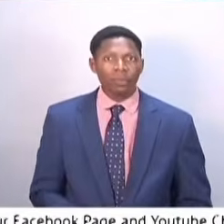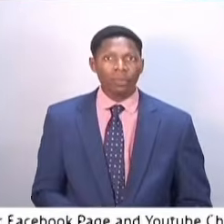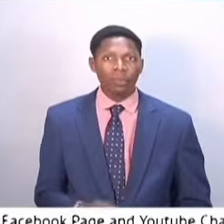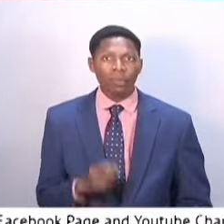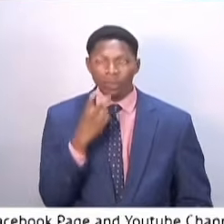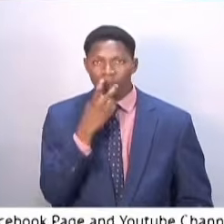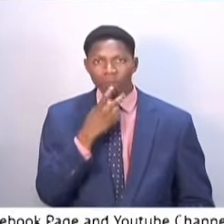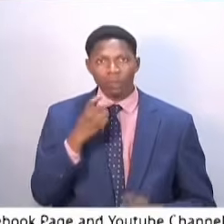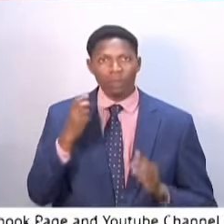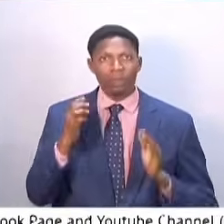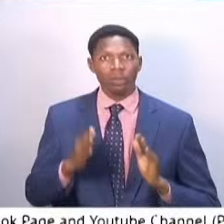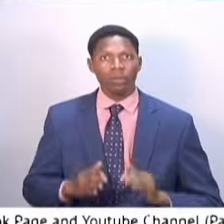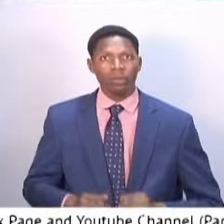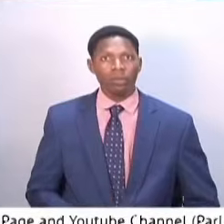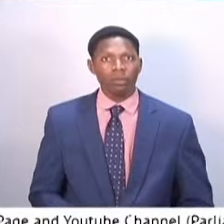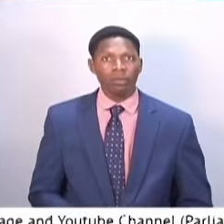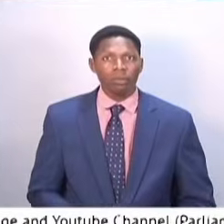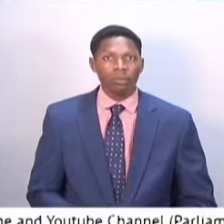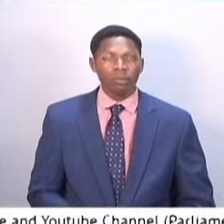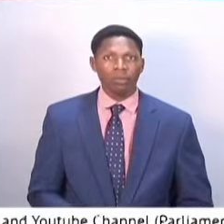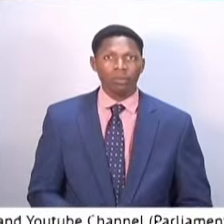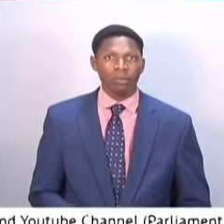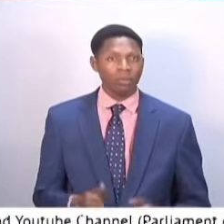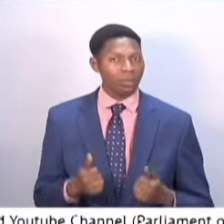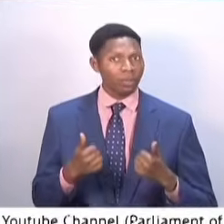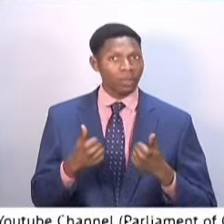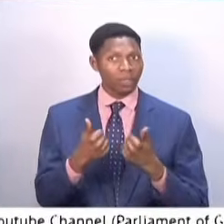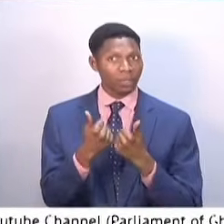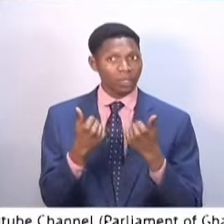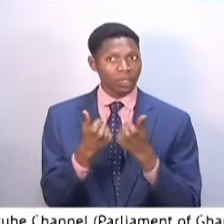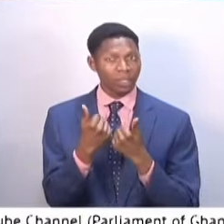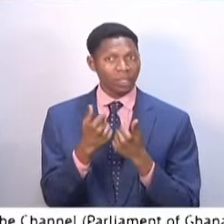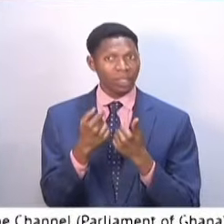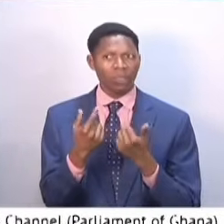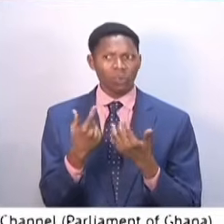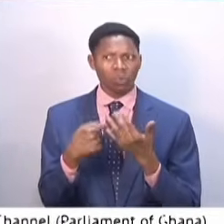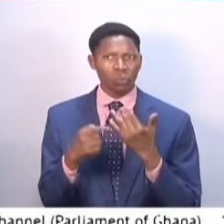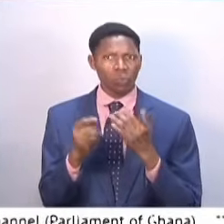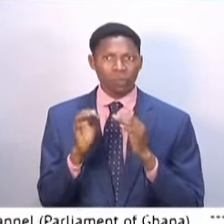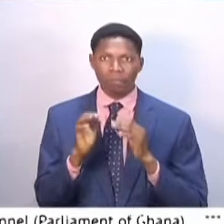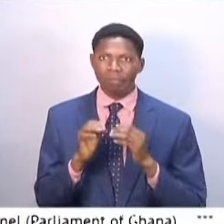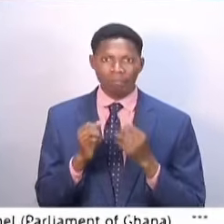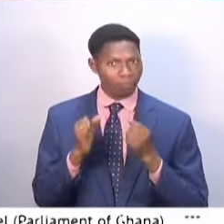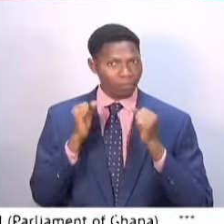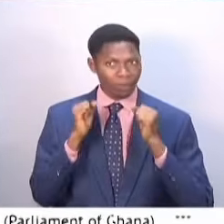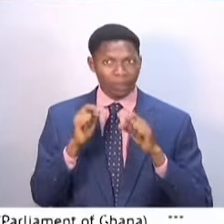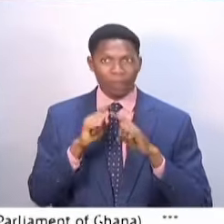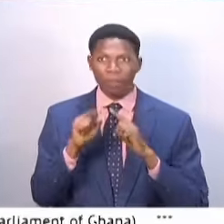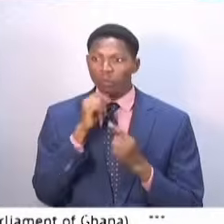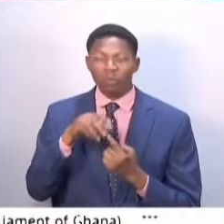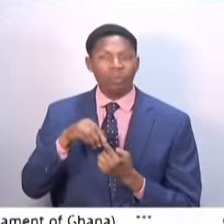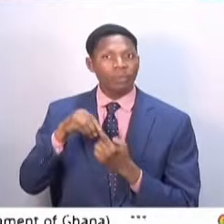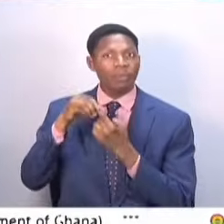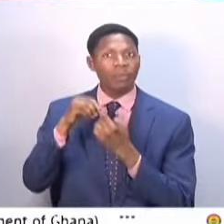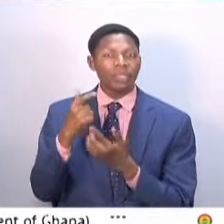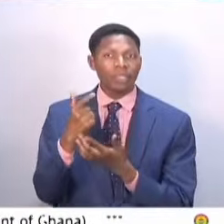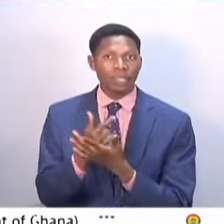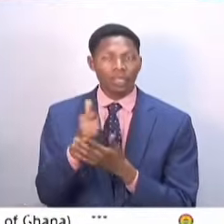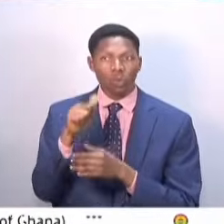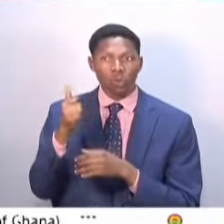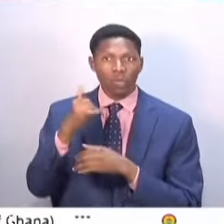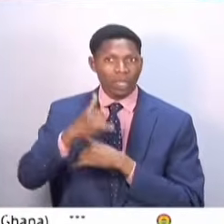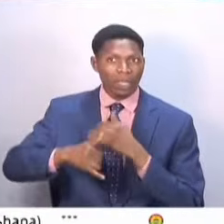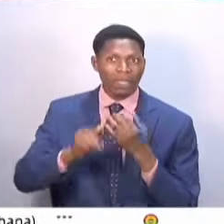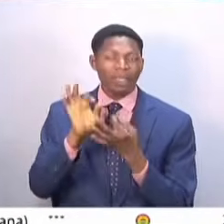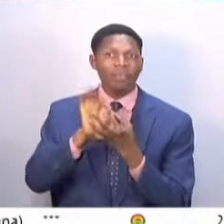Mr. Speaker, this challenge is serious, but it is not unique to Ghana. Other countries have faced